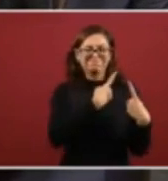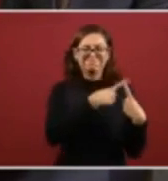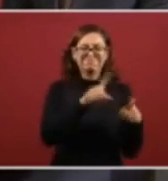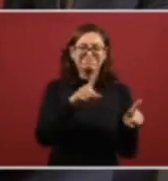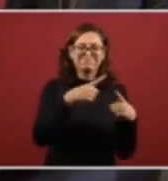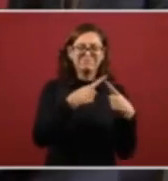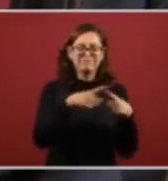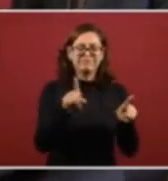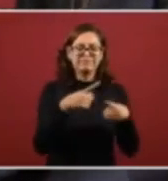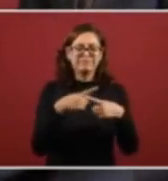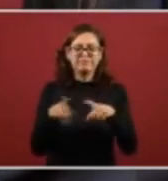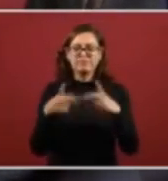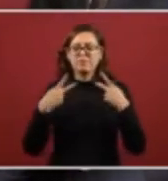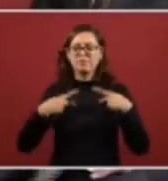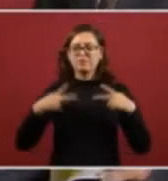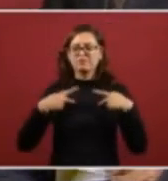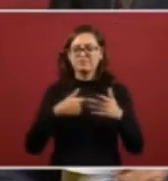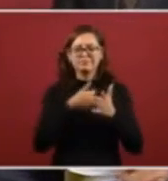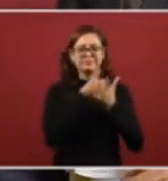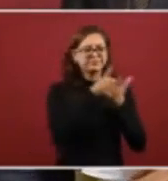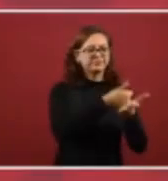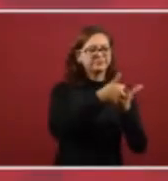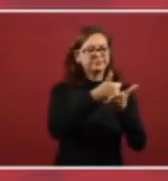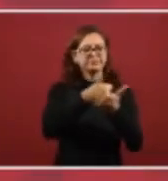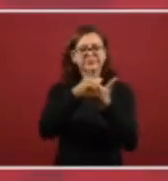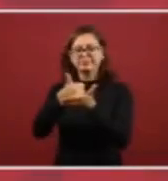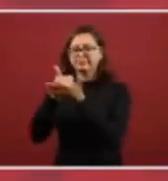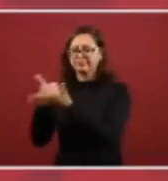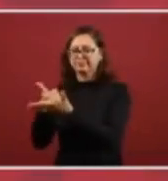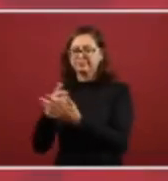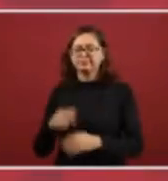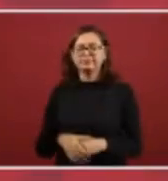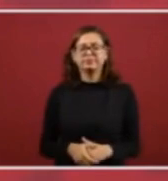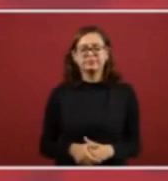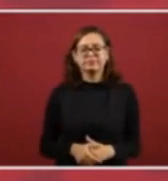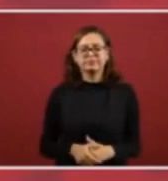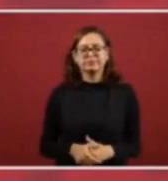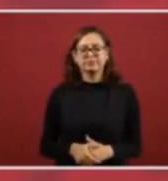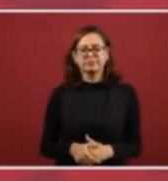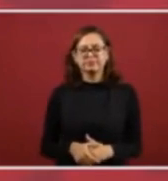que all of them. Y tenemos que